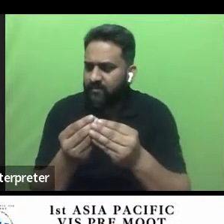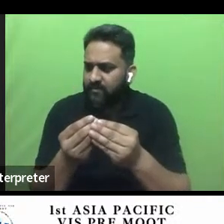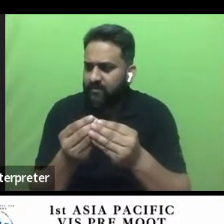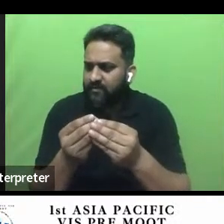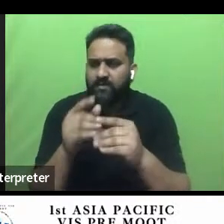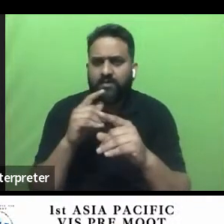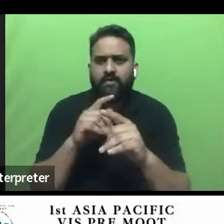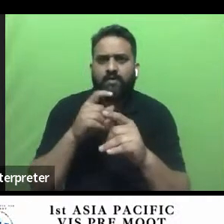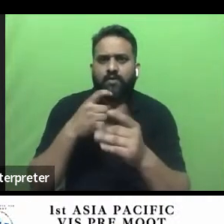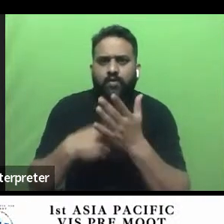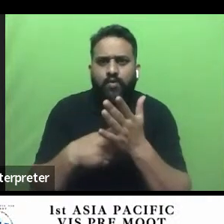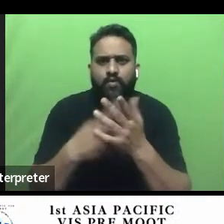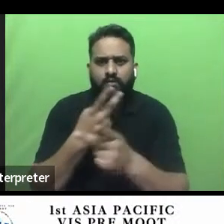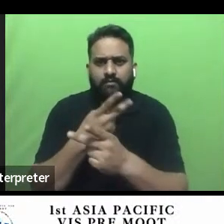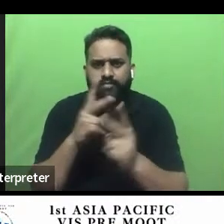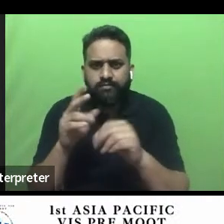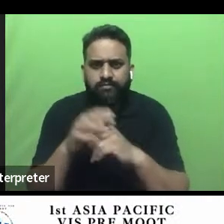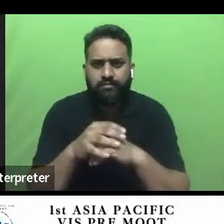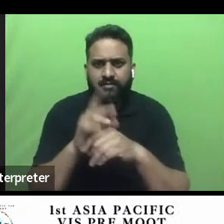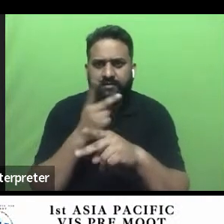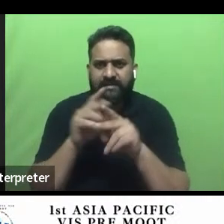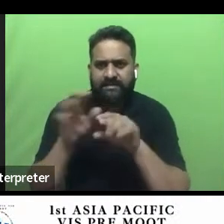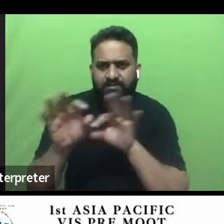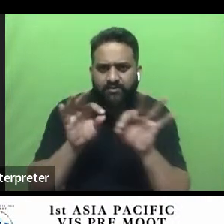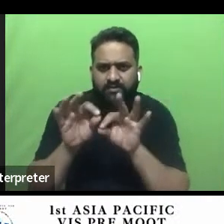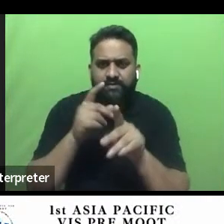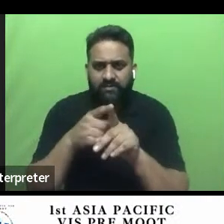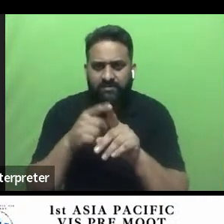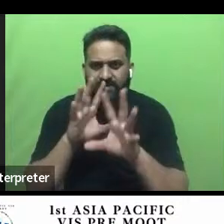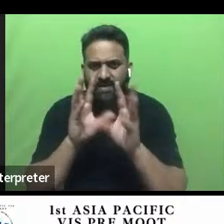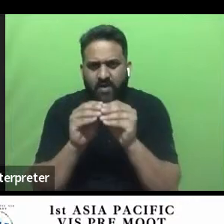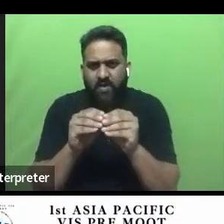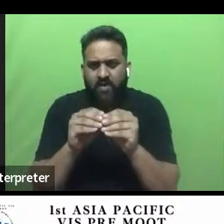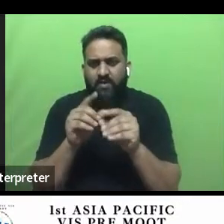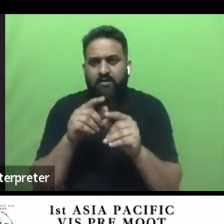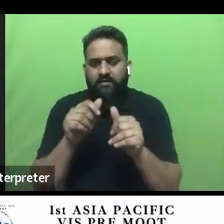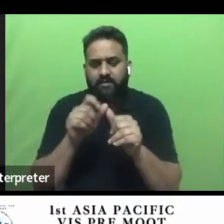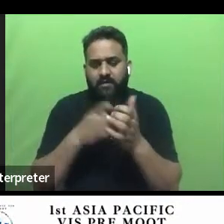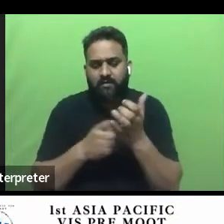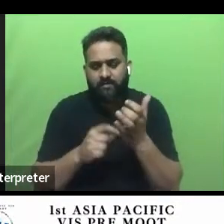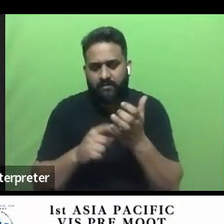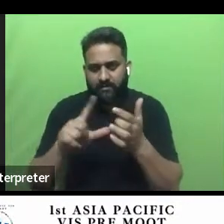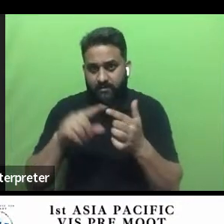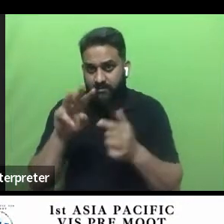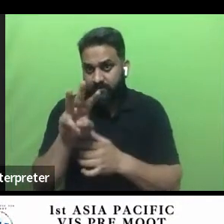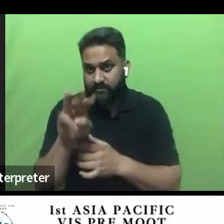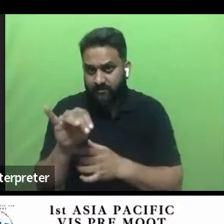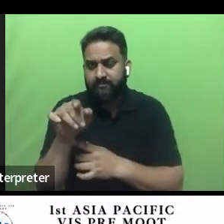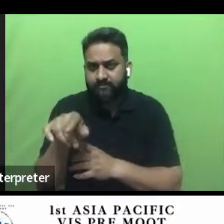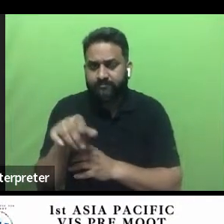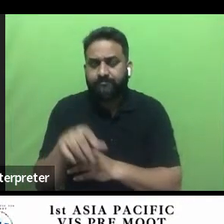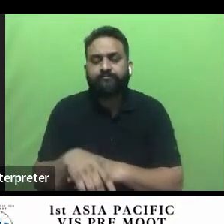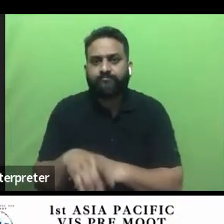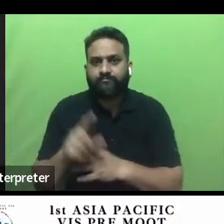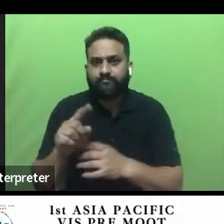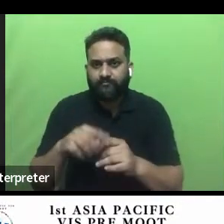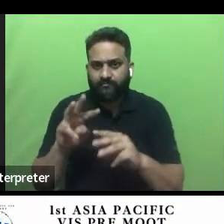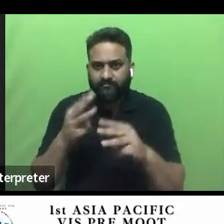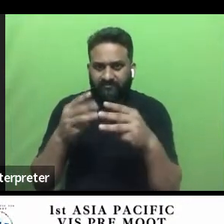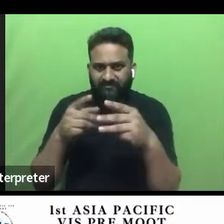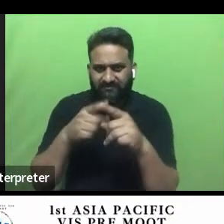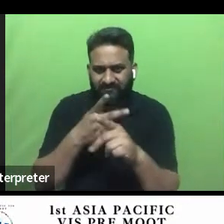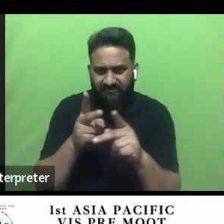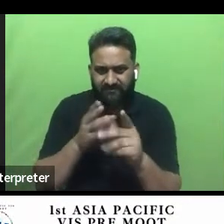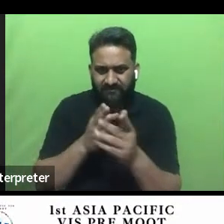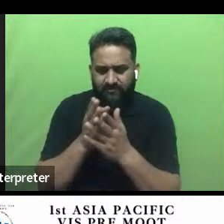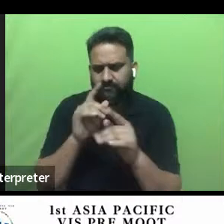rules in Article 5.1a of the New York Convention and Article 36 of the Model Law, and the three-stage test which can be